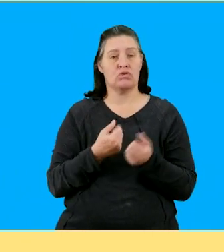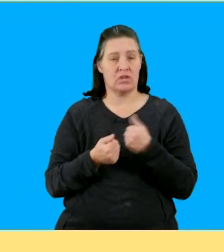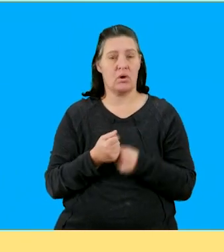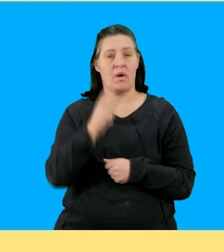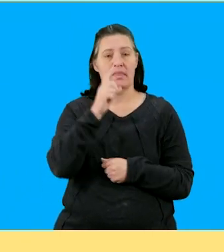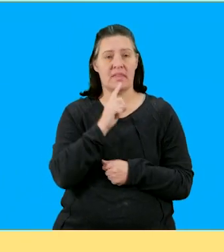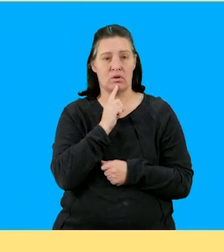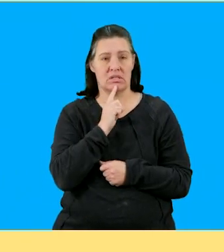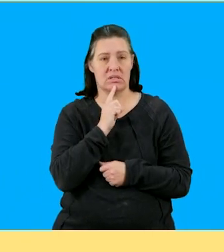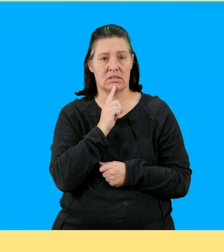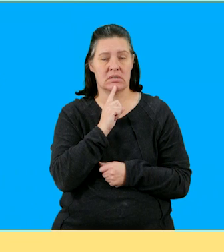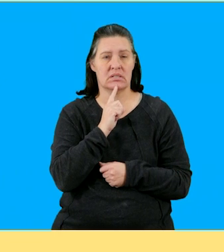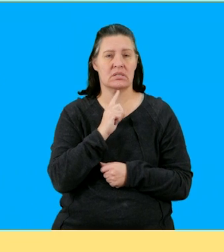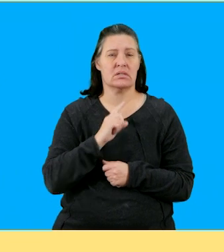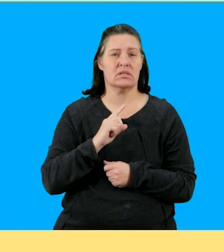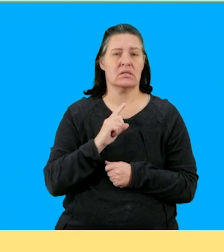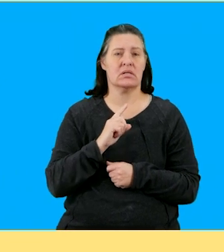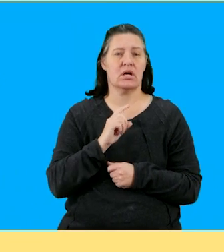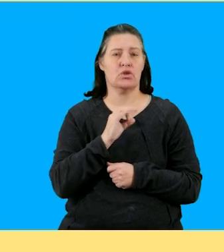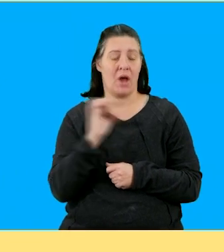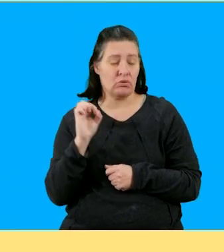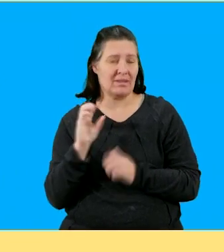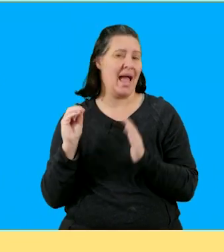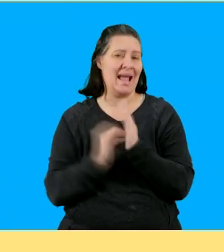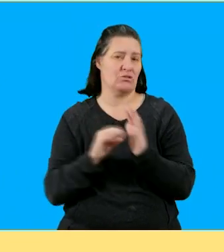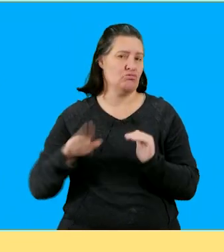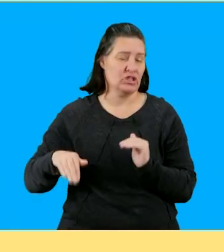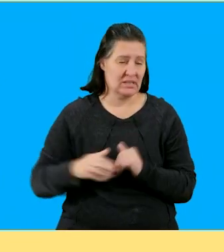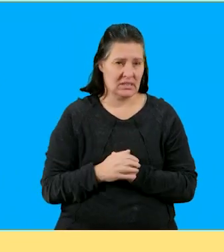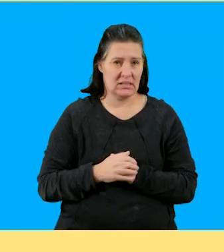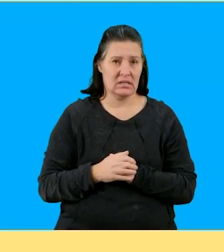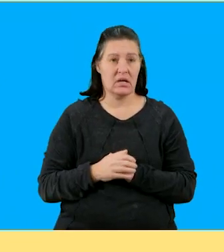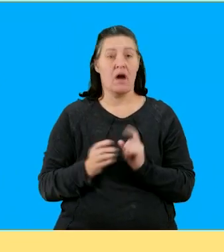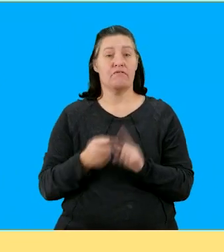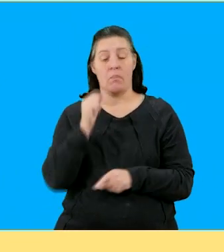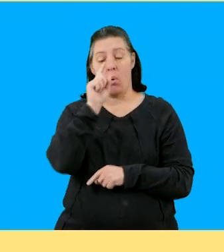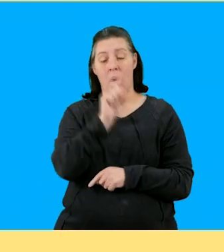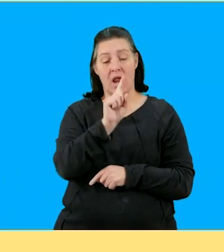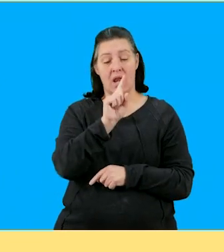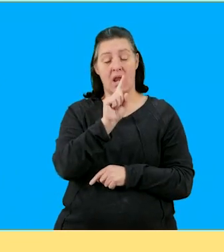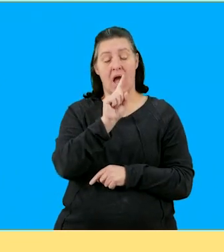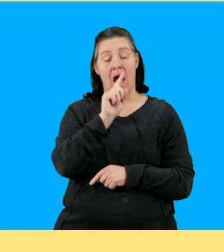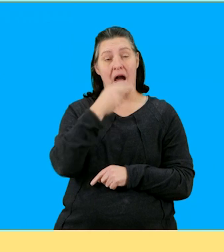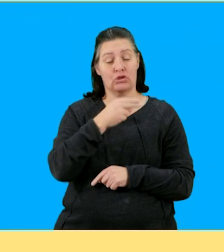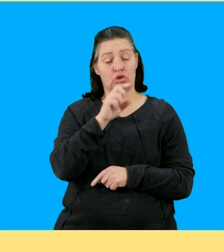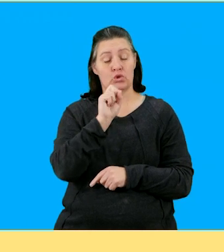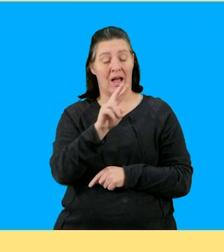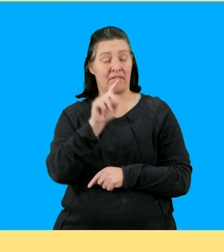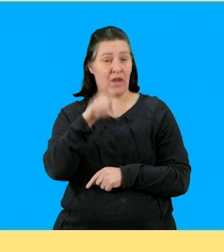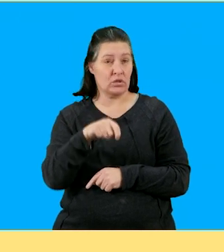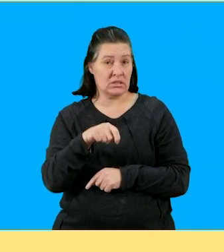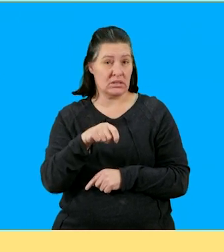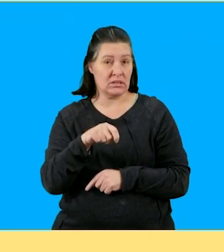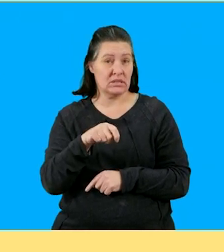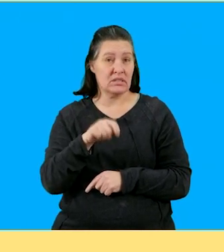1,300 has not yet been entered. So they're trying to tell me from this 112,500, I have